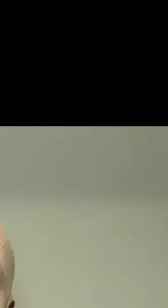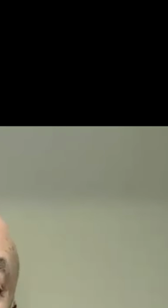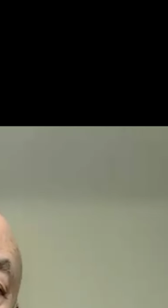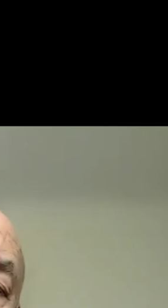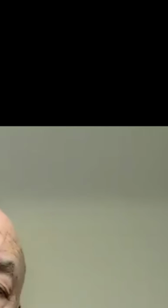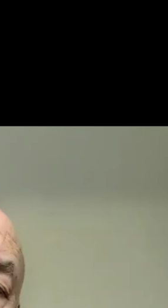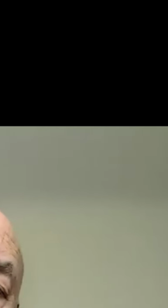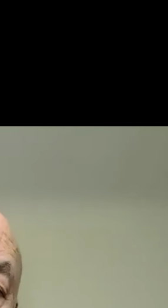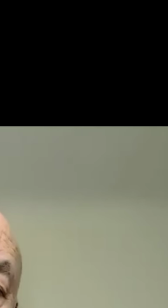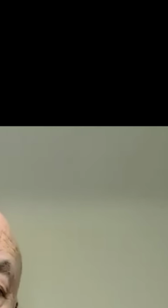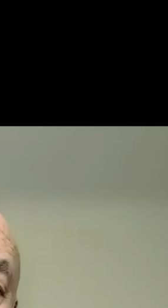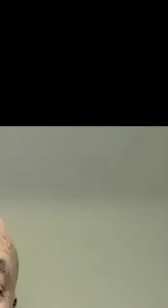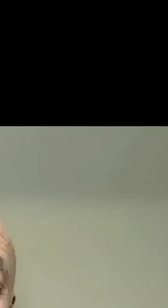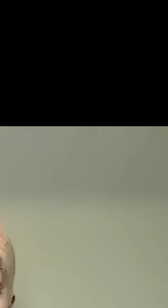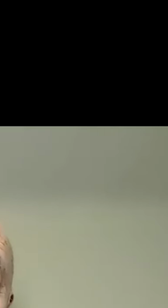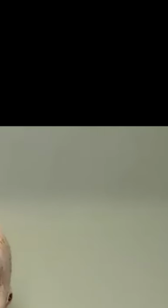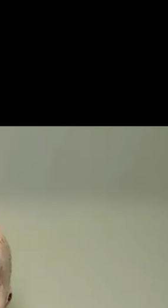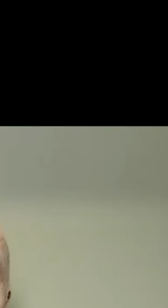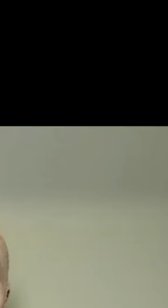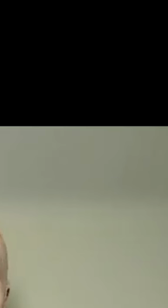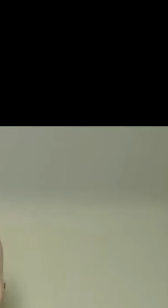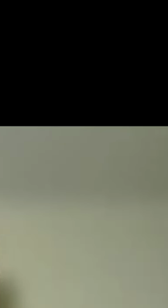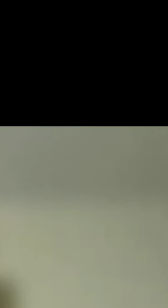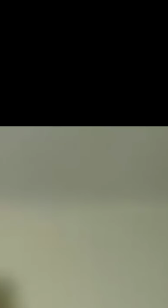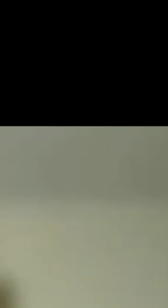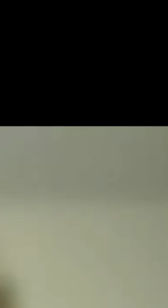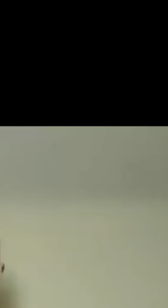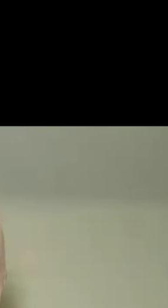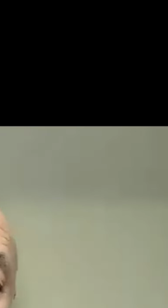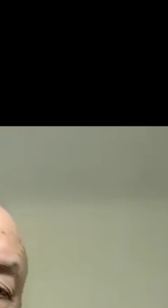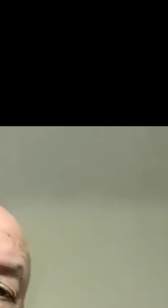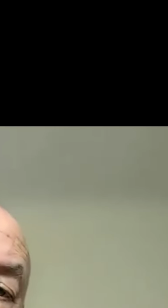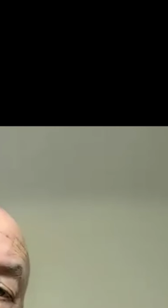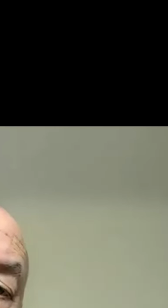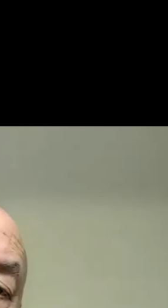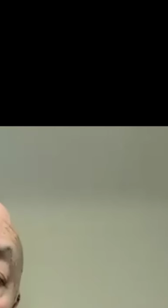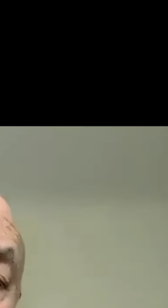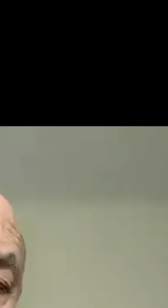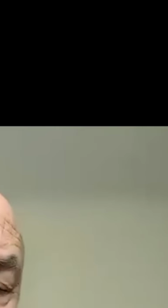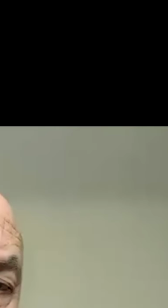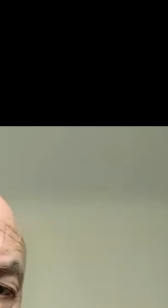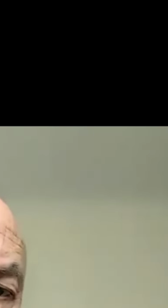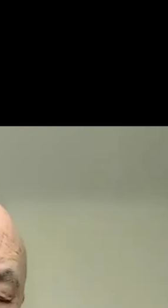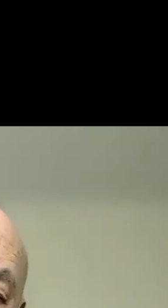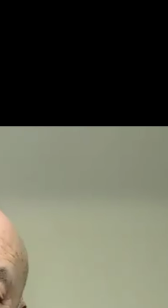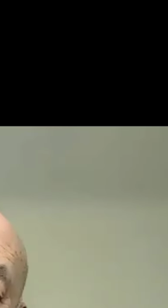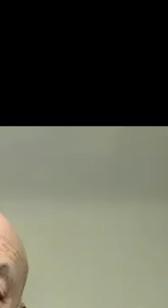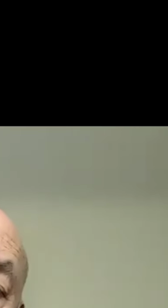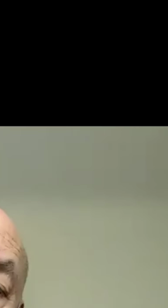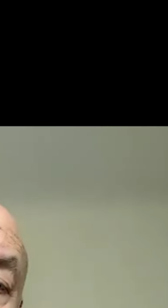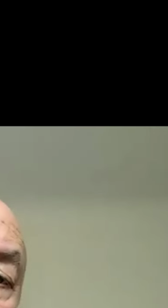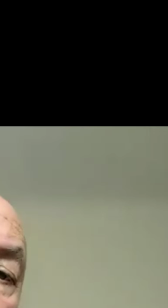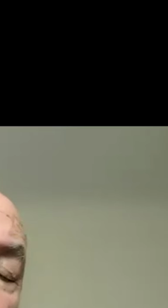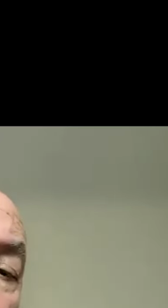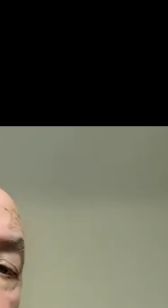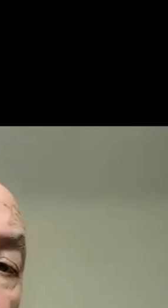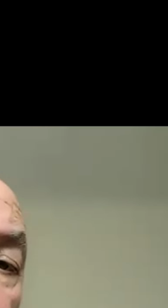world, that this is a very wicked problem. This is a very complex problem. It is a